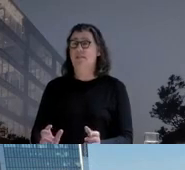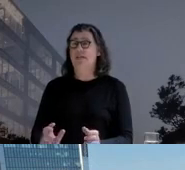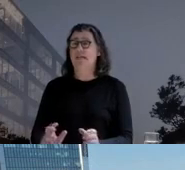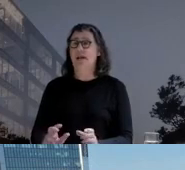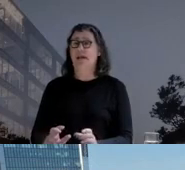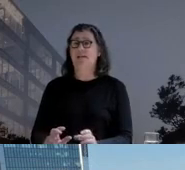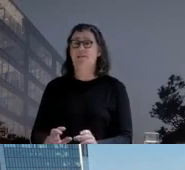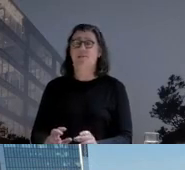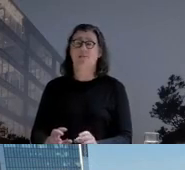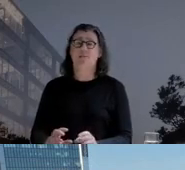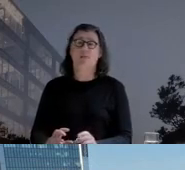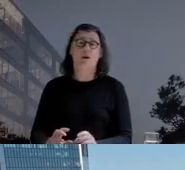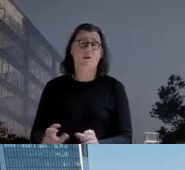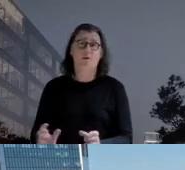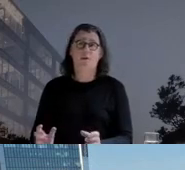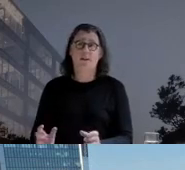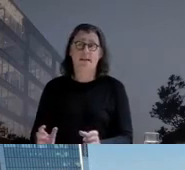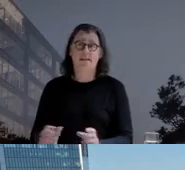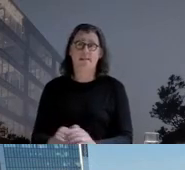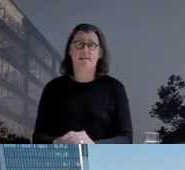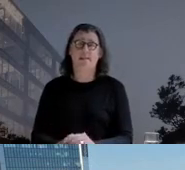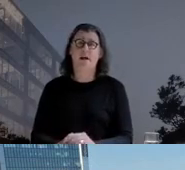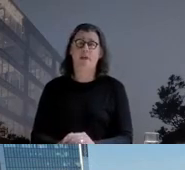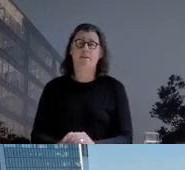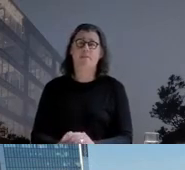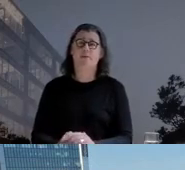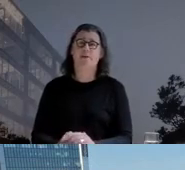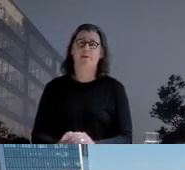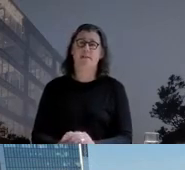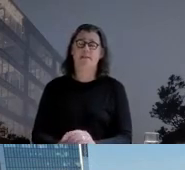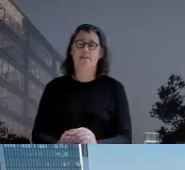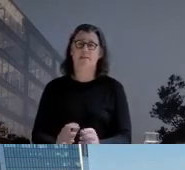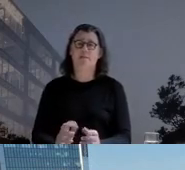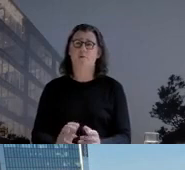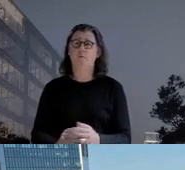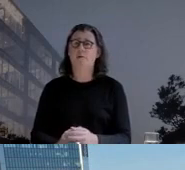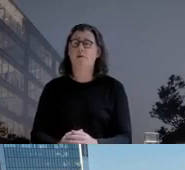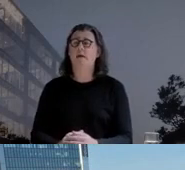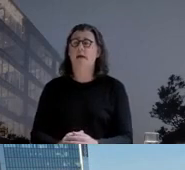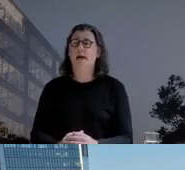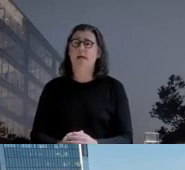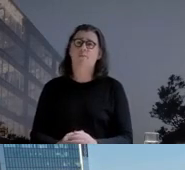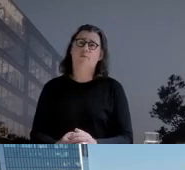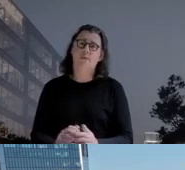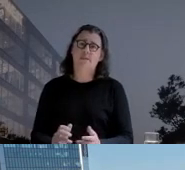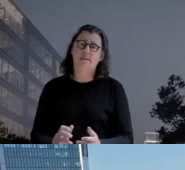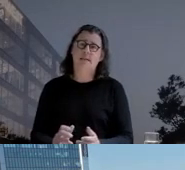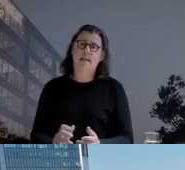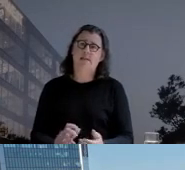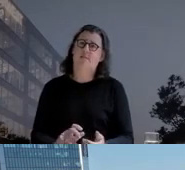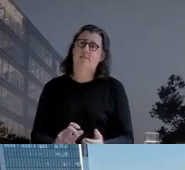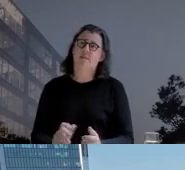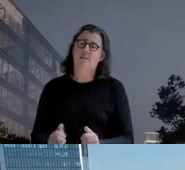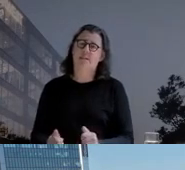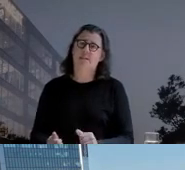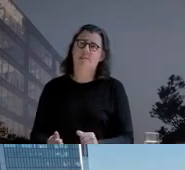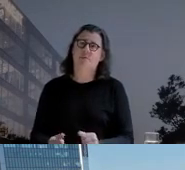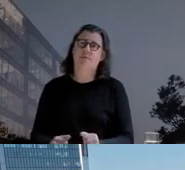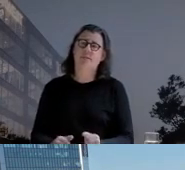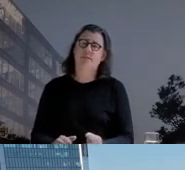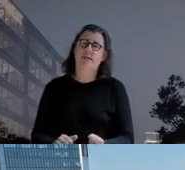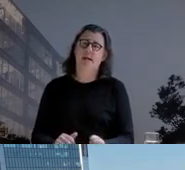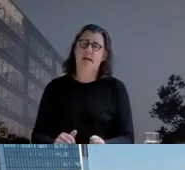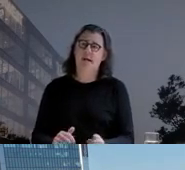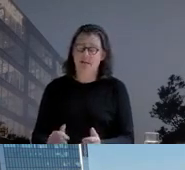existing building and to honor all of that existing carbon, but not the existing form, rethink that, reskin